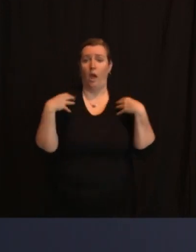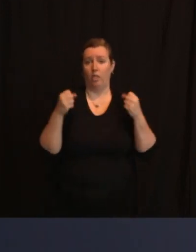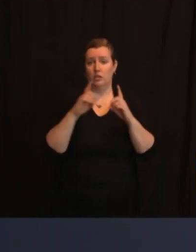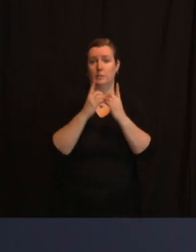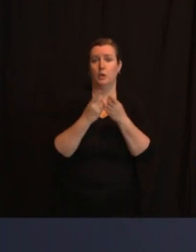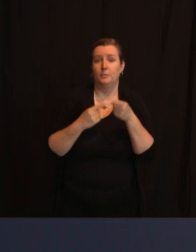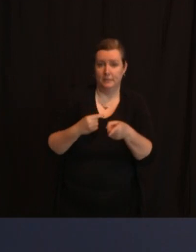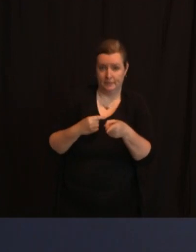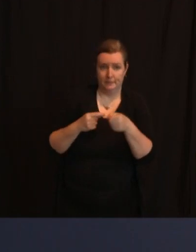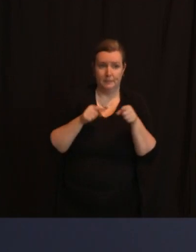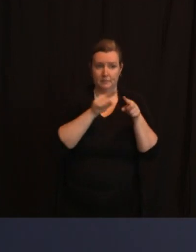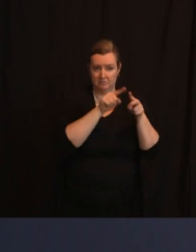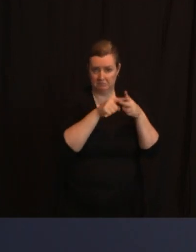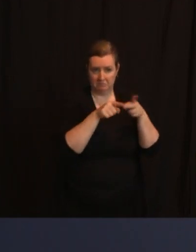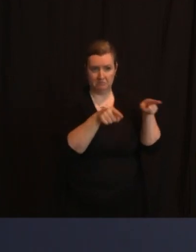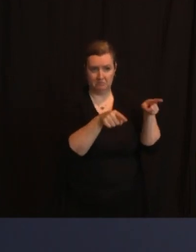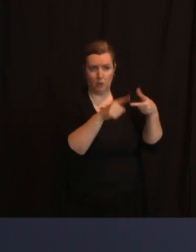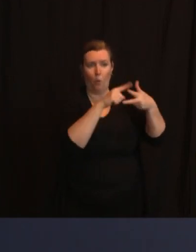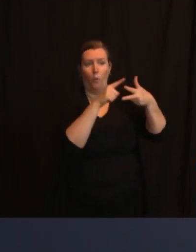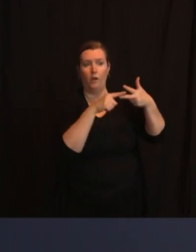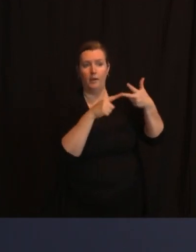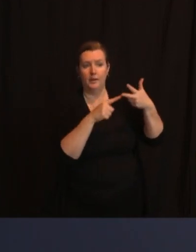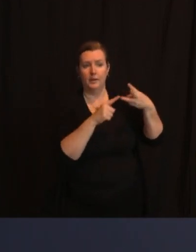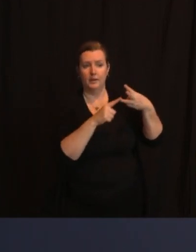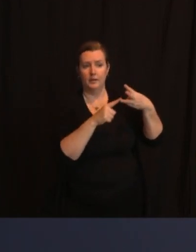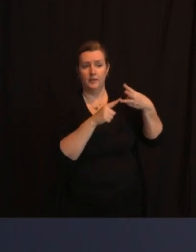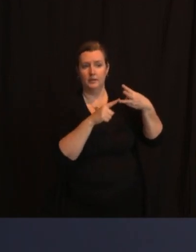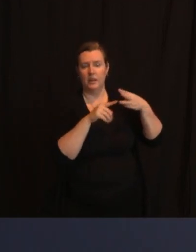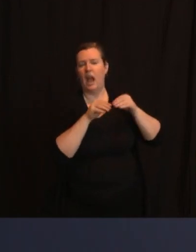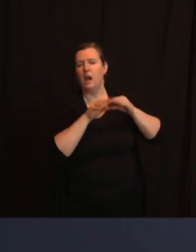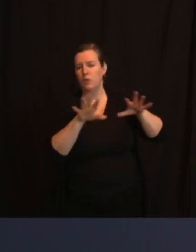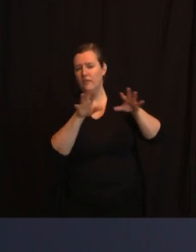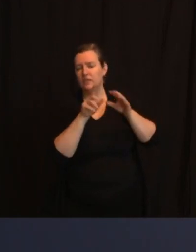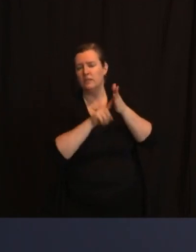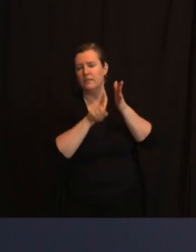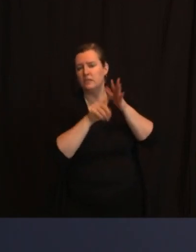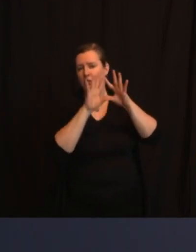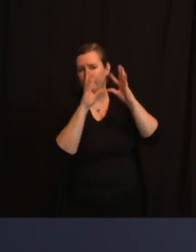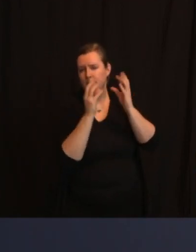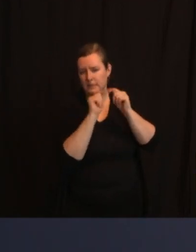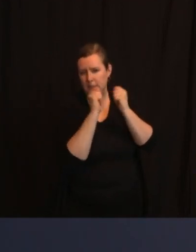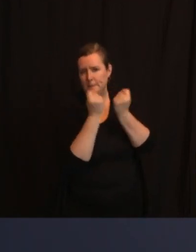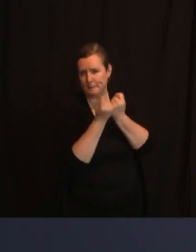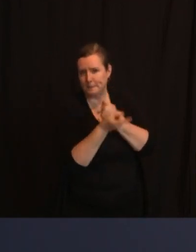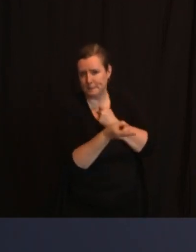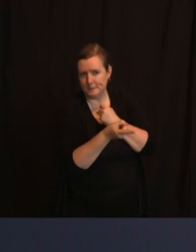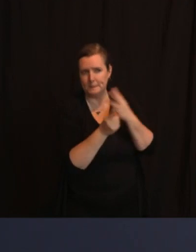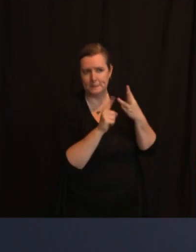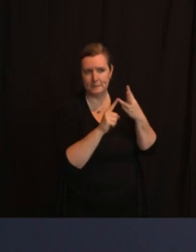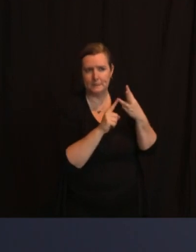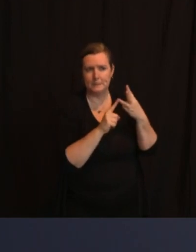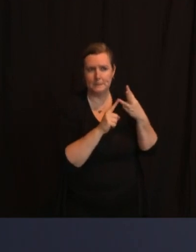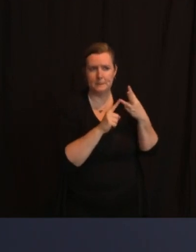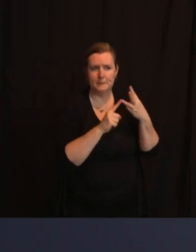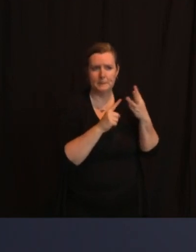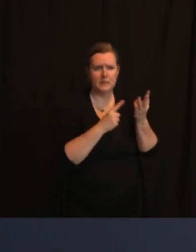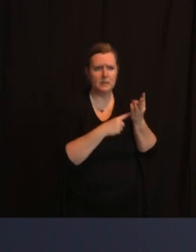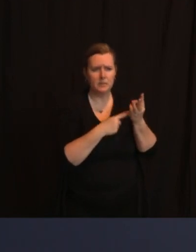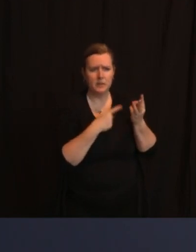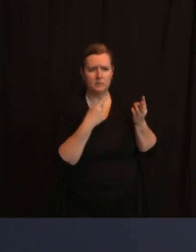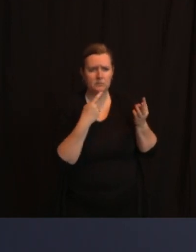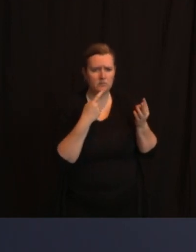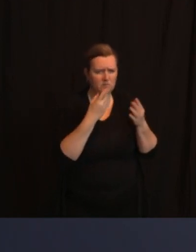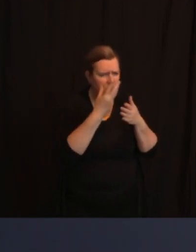team for the Department of Health that follows up on people to see what their outcome was and if they had passed away or not. Or we may get that information from a